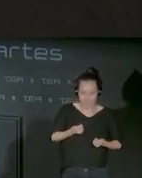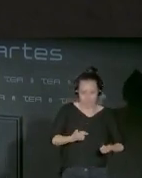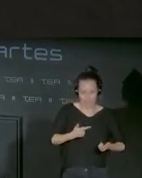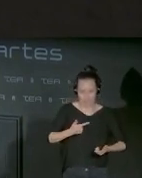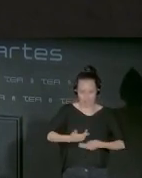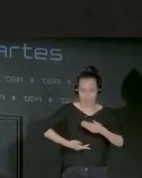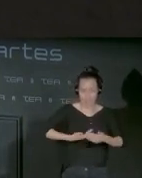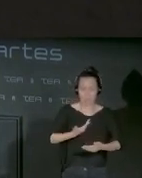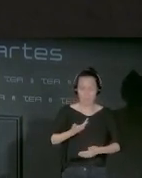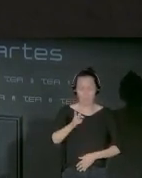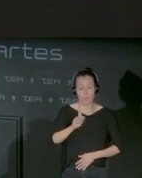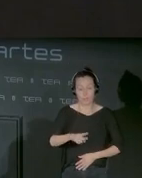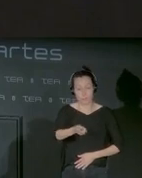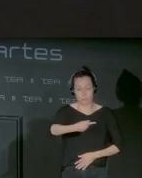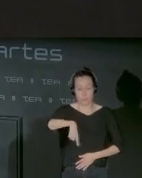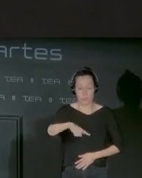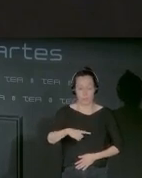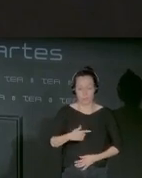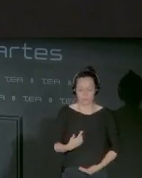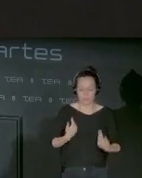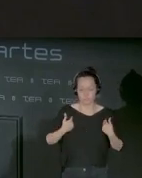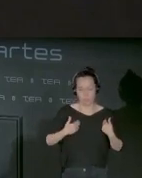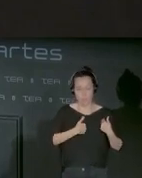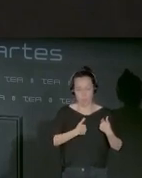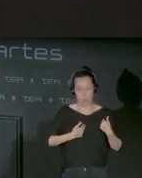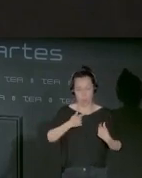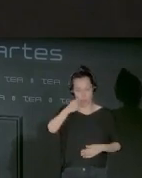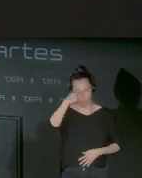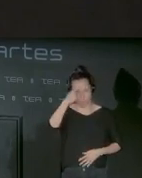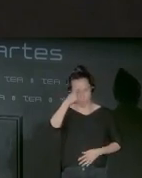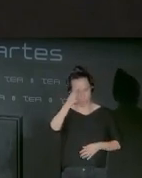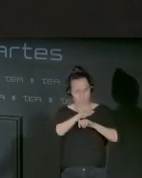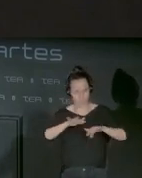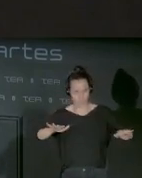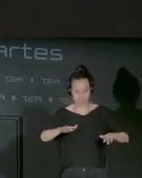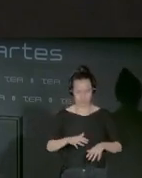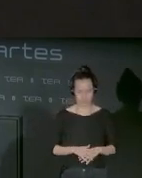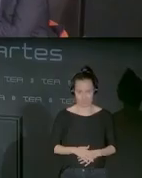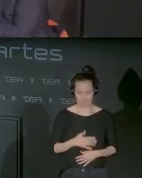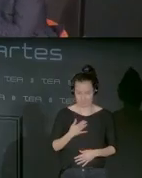and a responsibility in protecting these people and helping them become great.